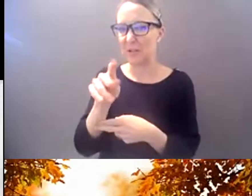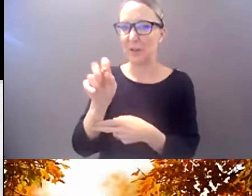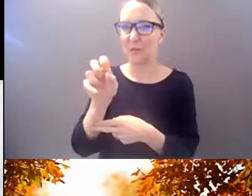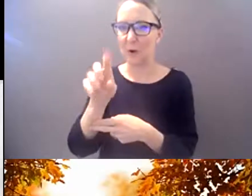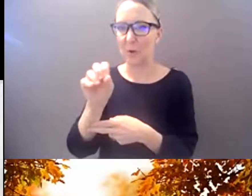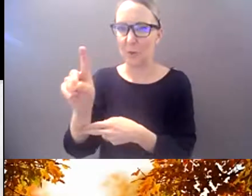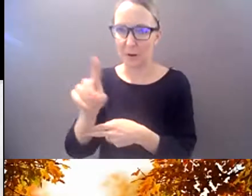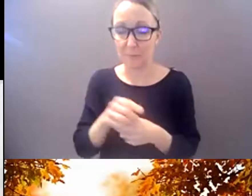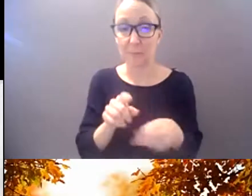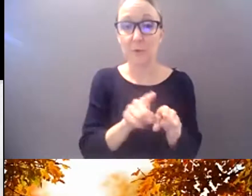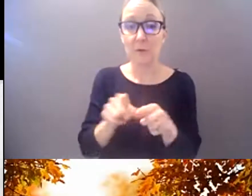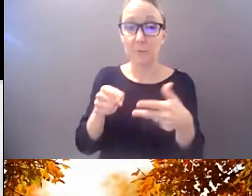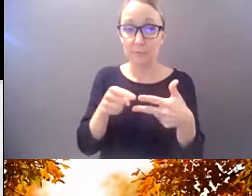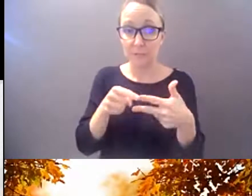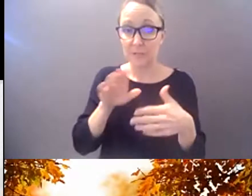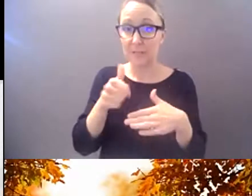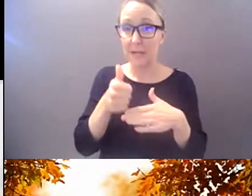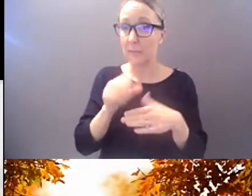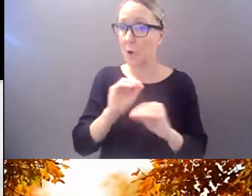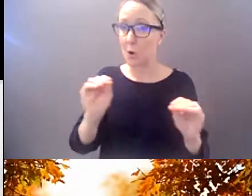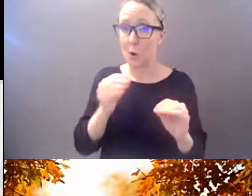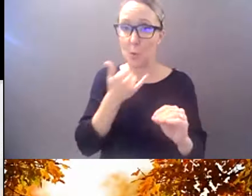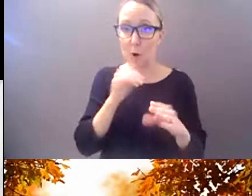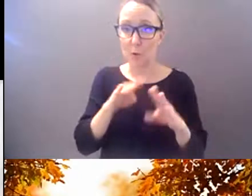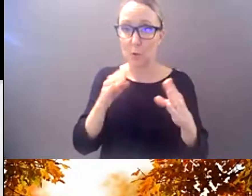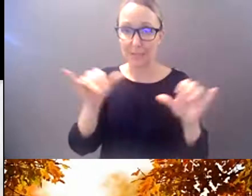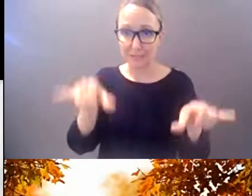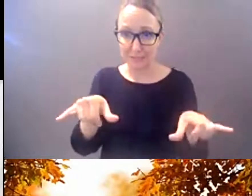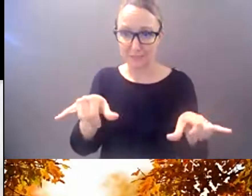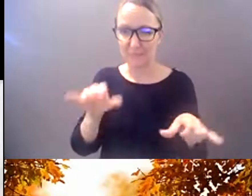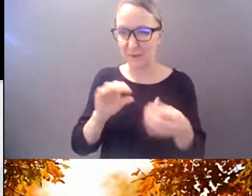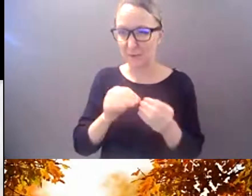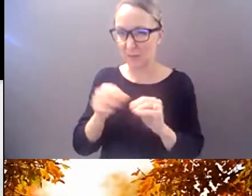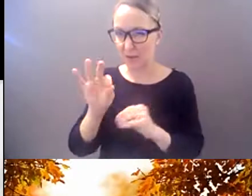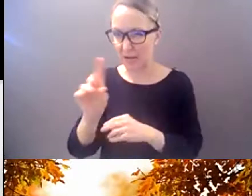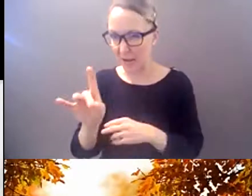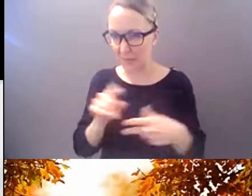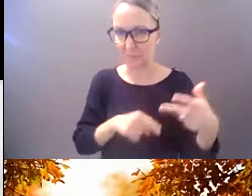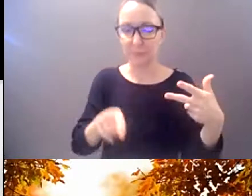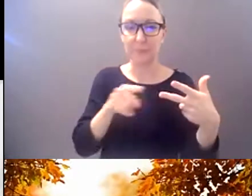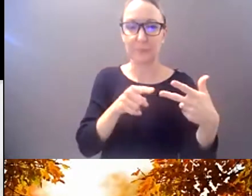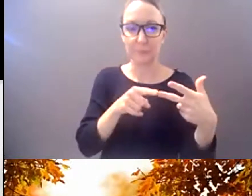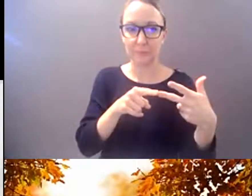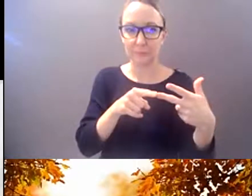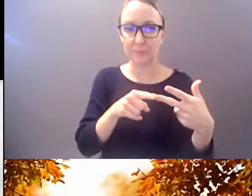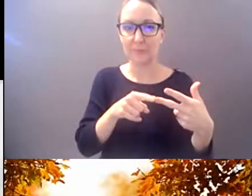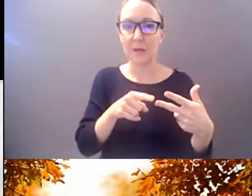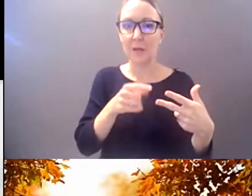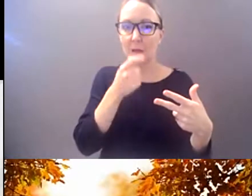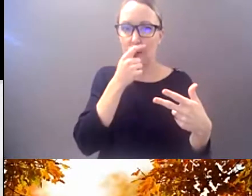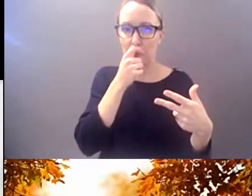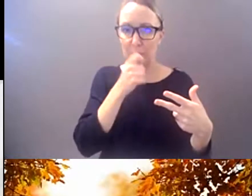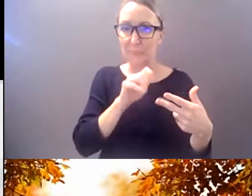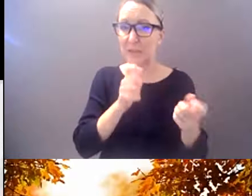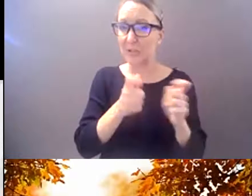a statewide no wrong door system in California, Initiative 98. And this change in leadership is happening both at the state